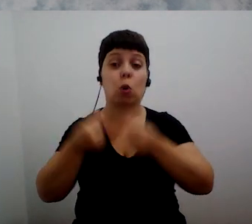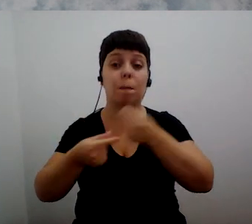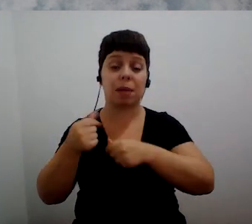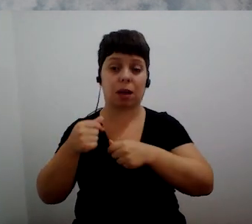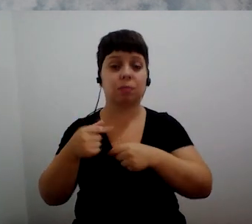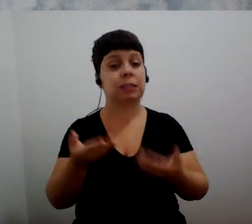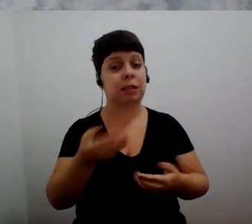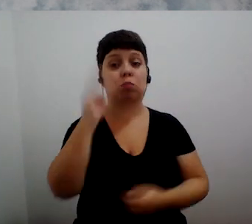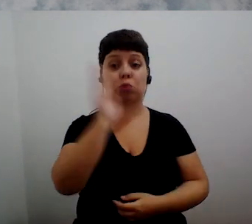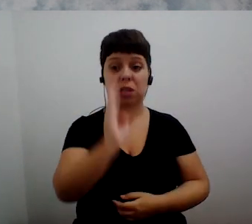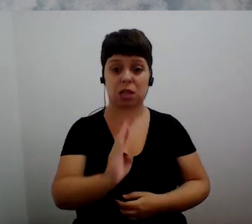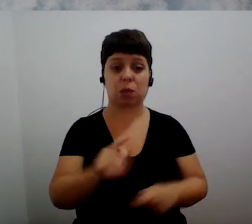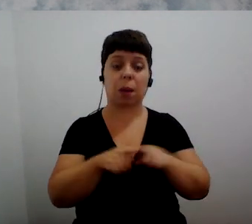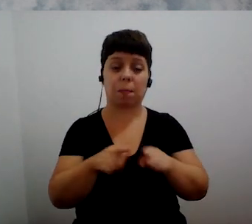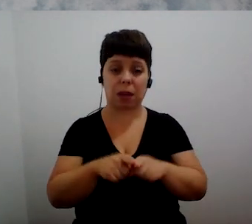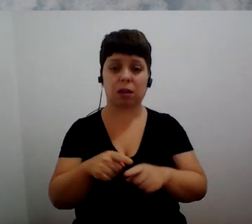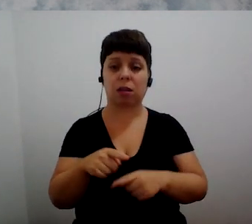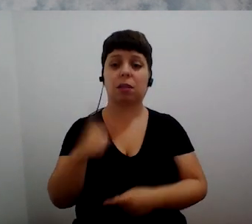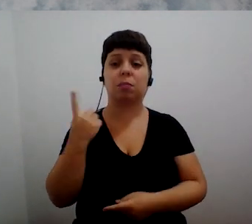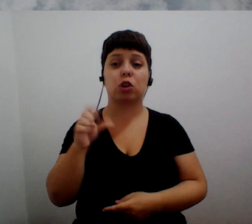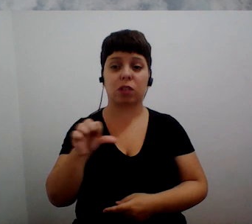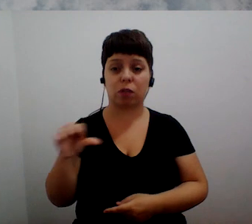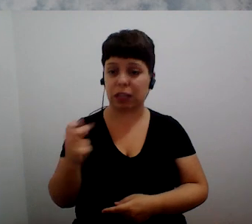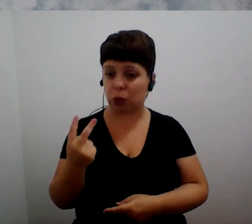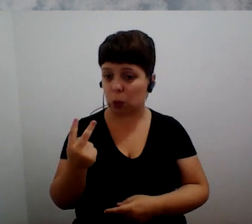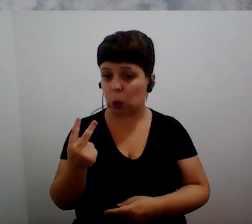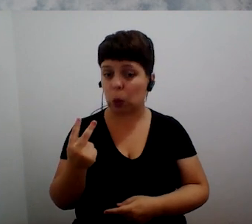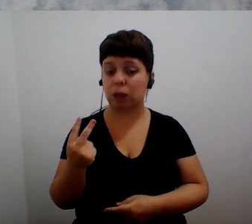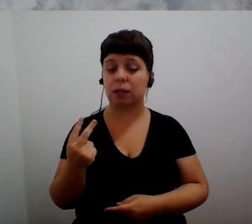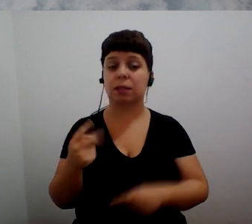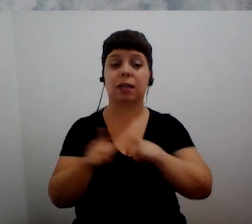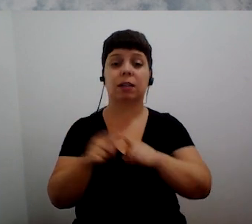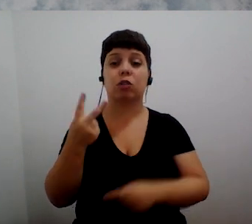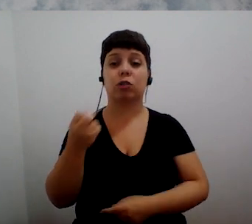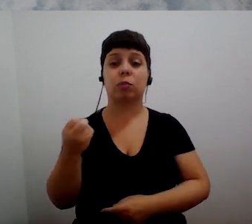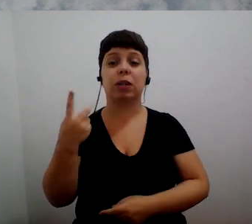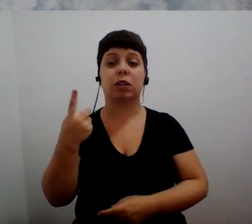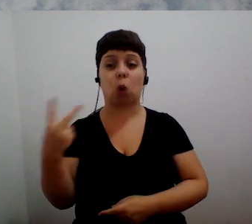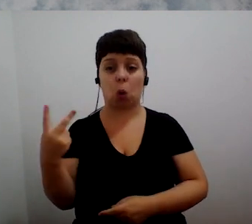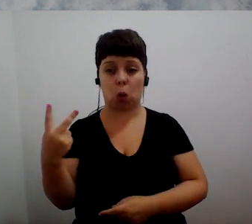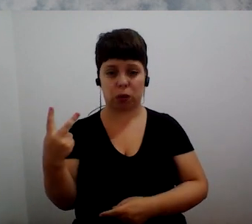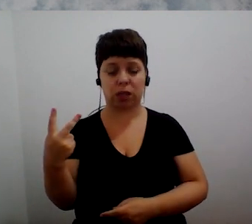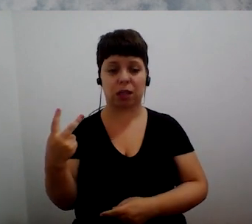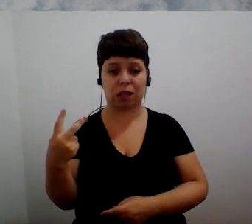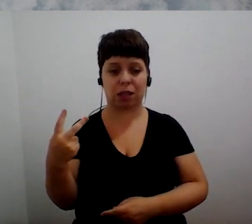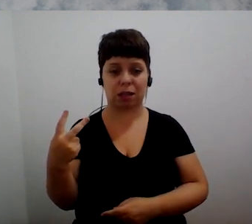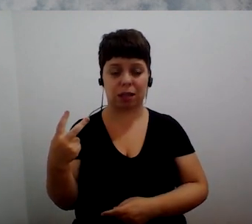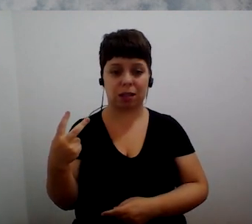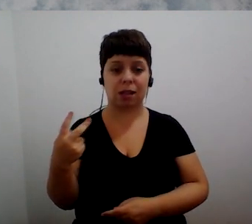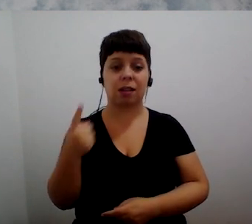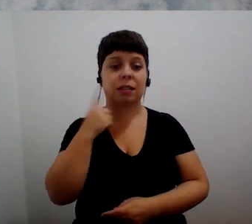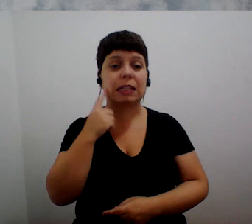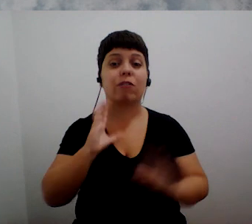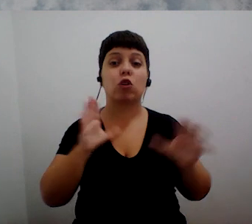in 1992 and 2012 with the conference, the sustainable development conferences in Rio. So I would